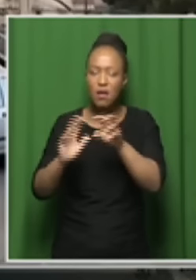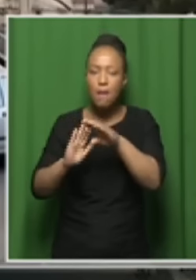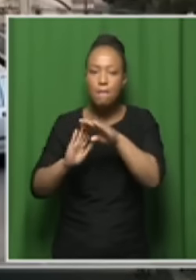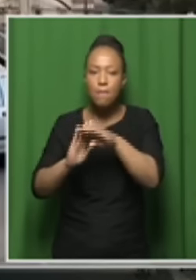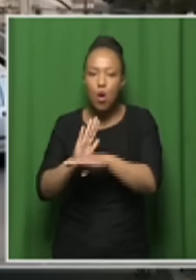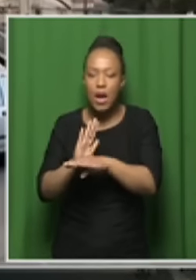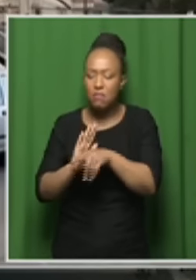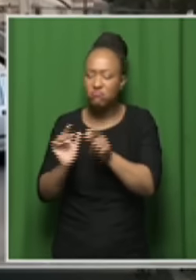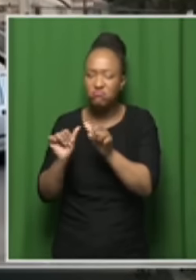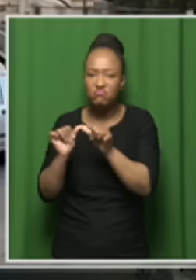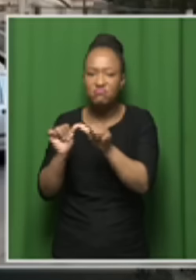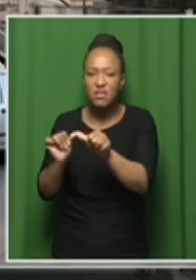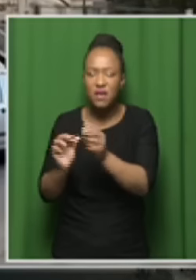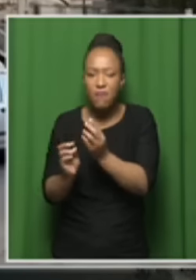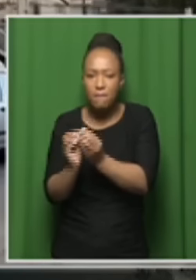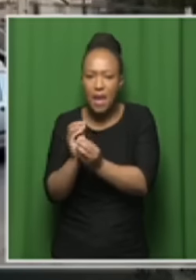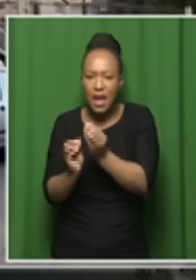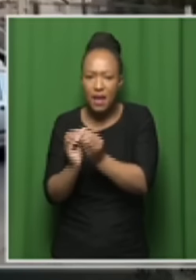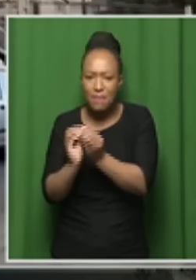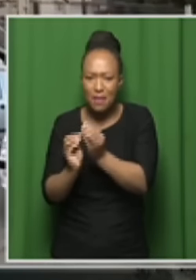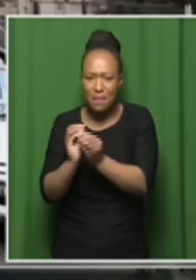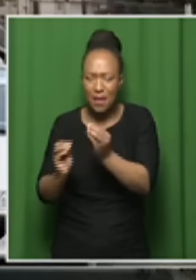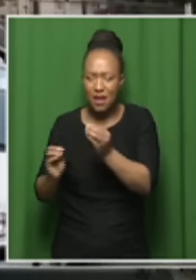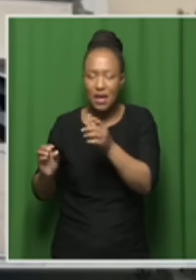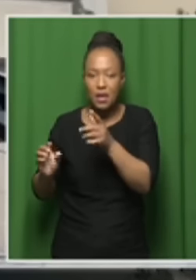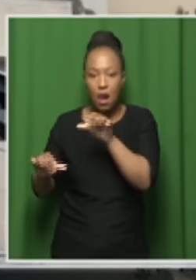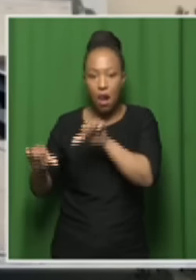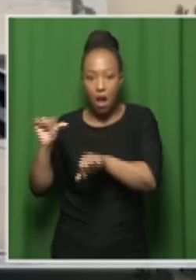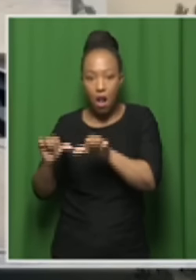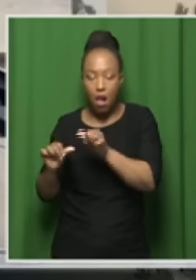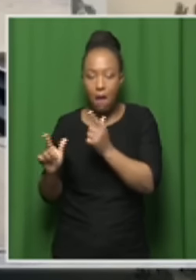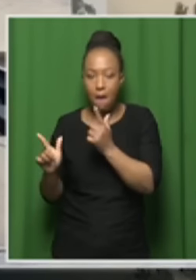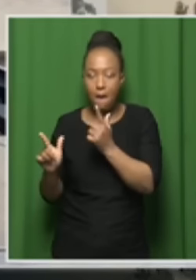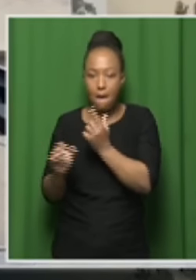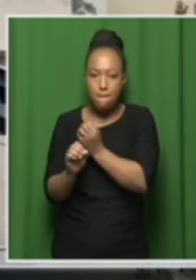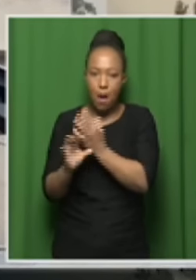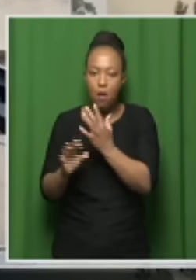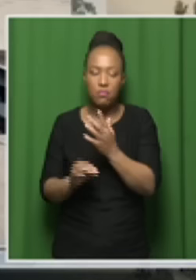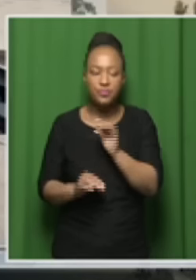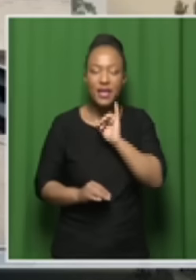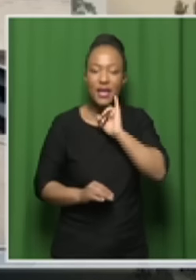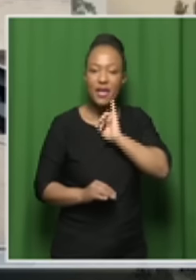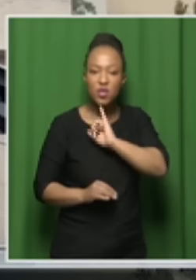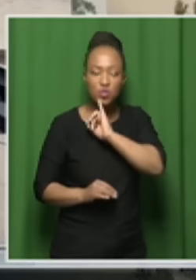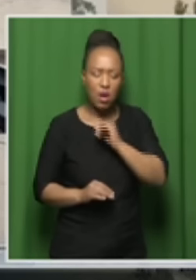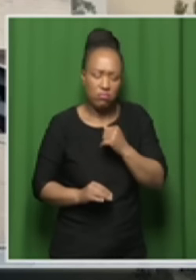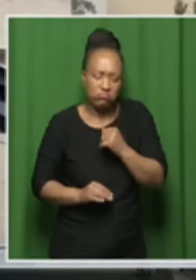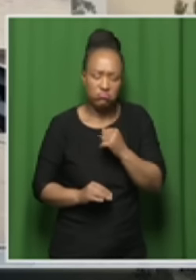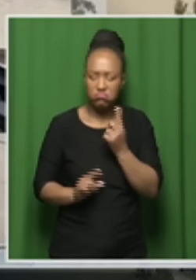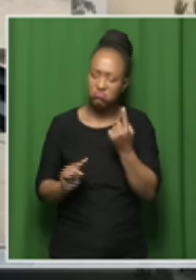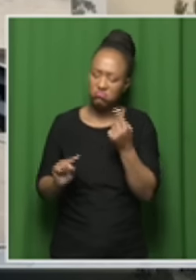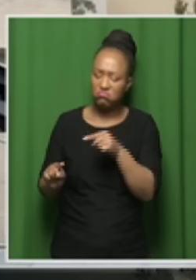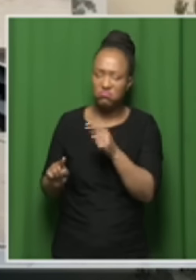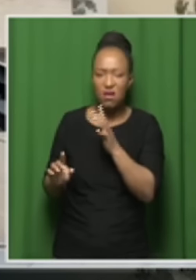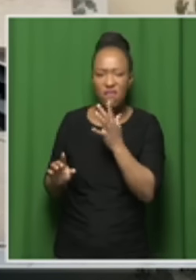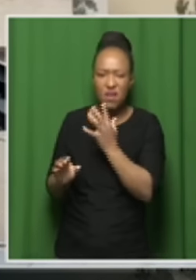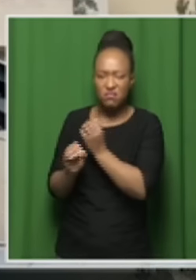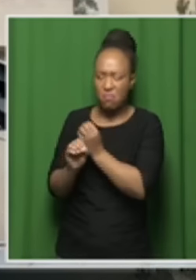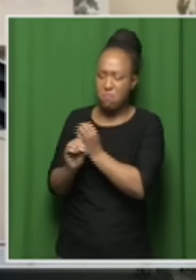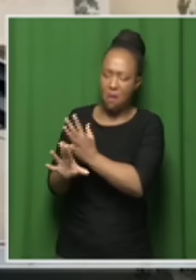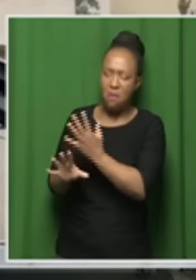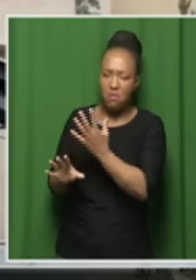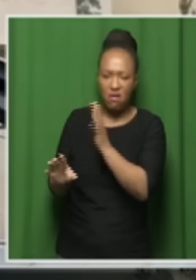these negotiations are ongoing, Israel has now decided to strike at military installations in Iran and, of course, the nuclear sites.